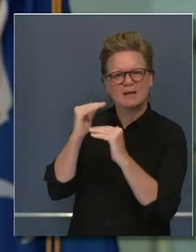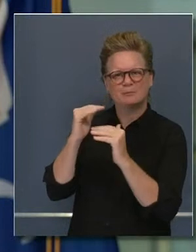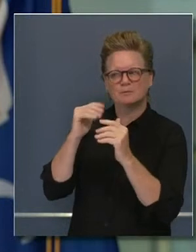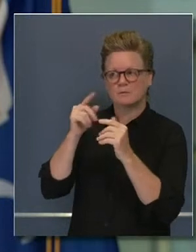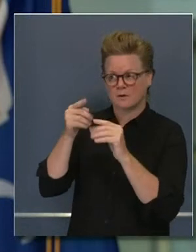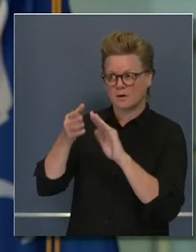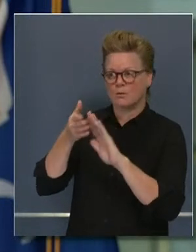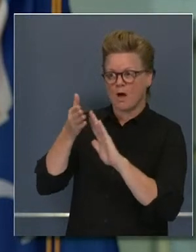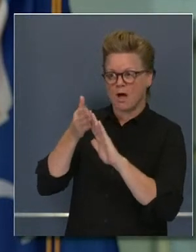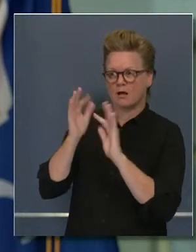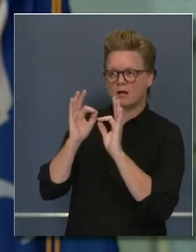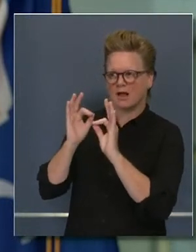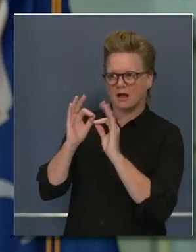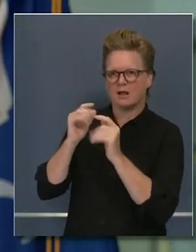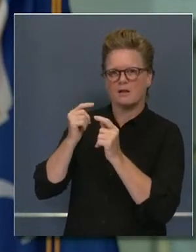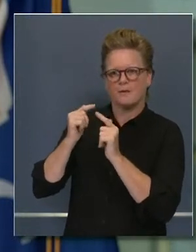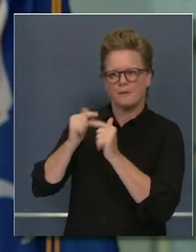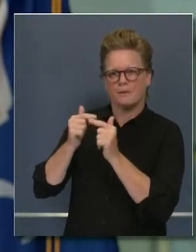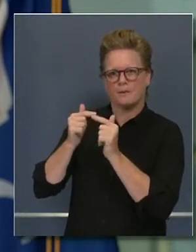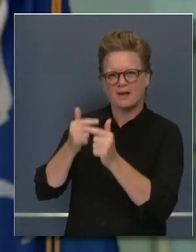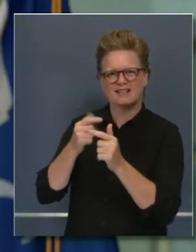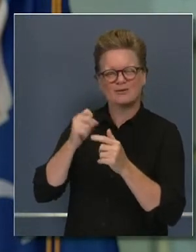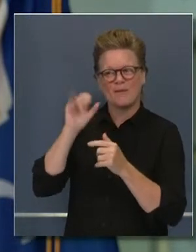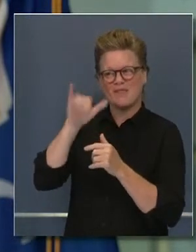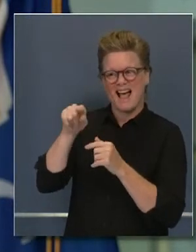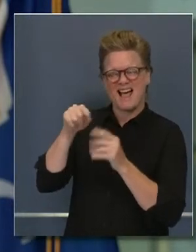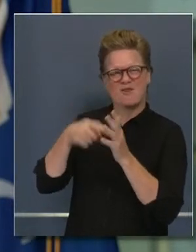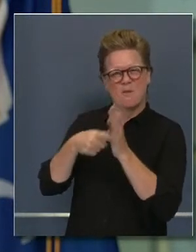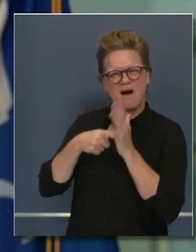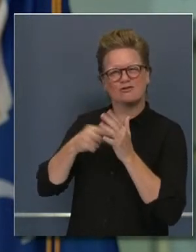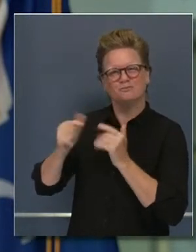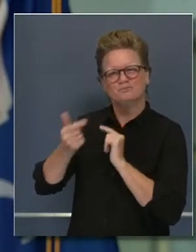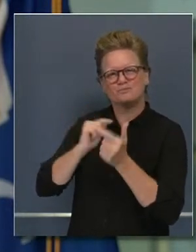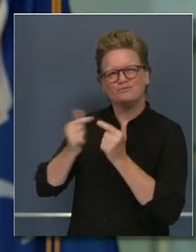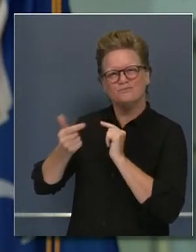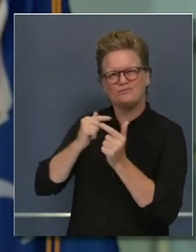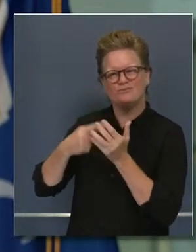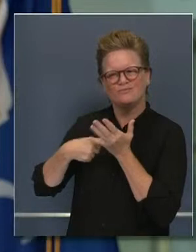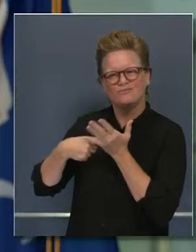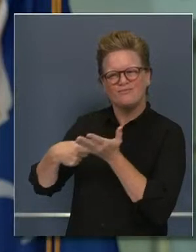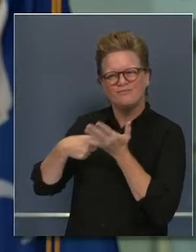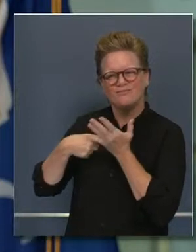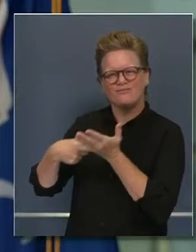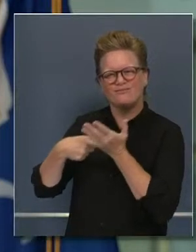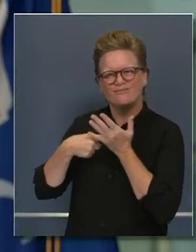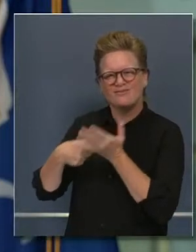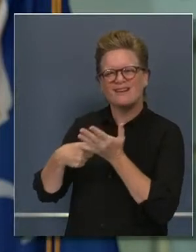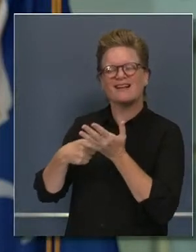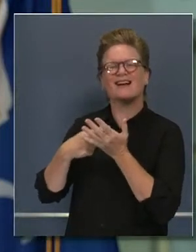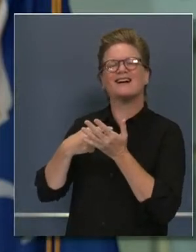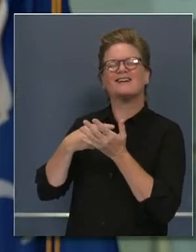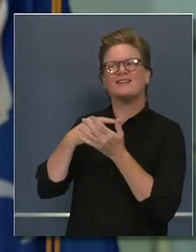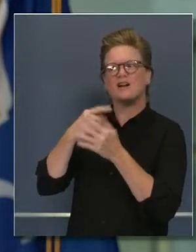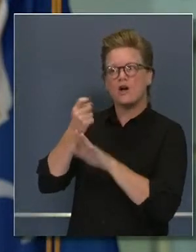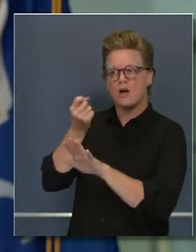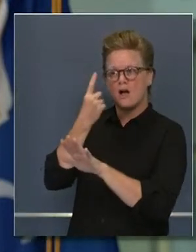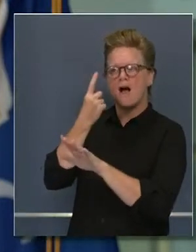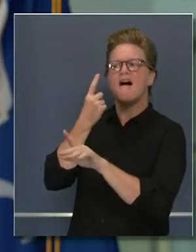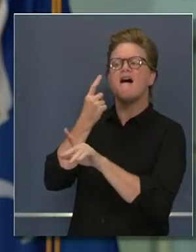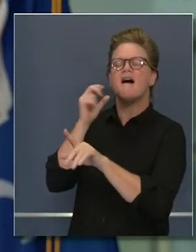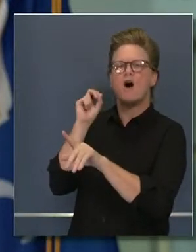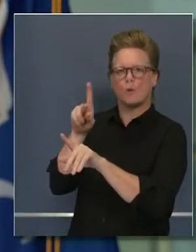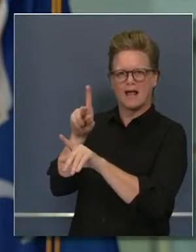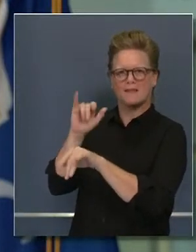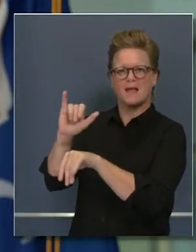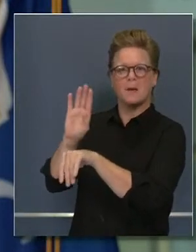more and more of these conversations in our pursuit of safely having industries open across the state. And